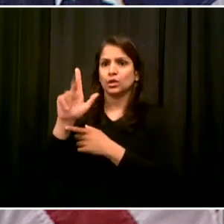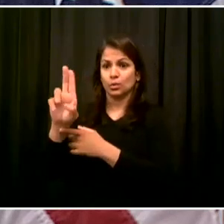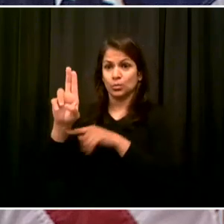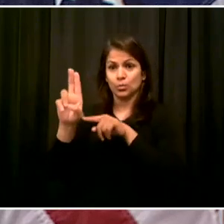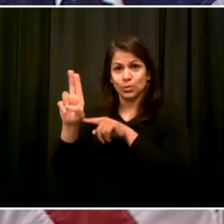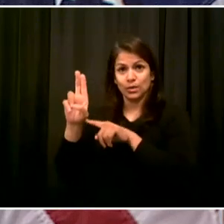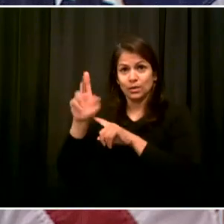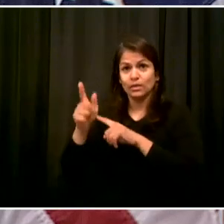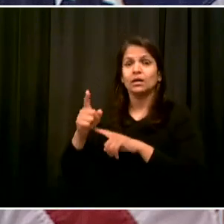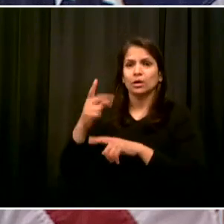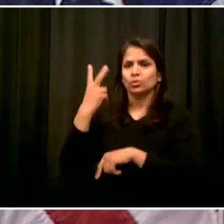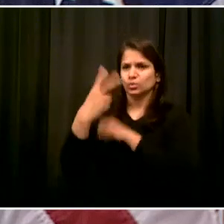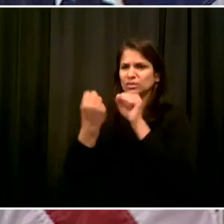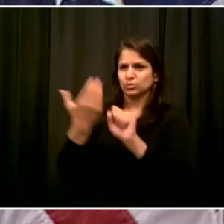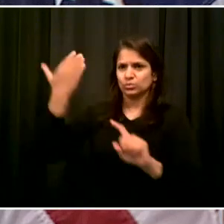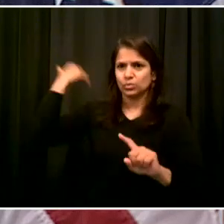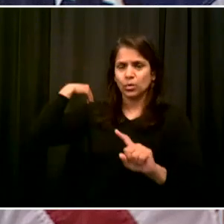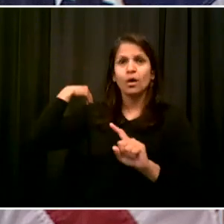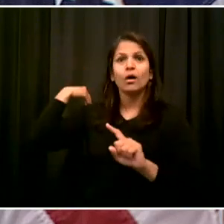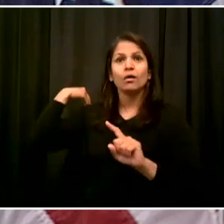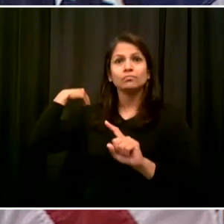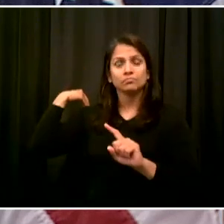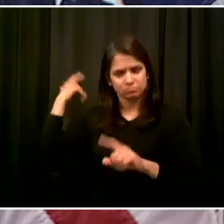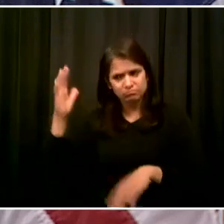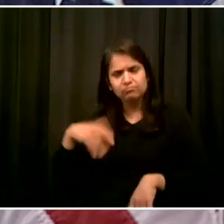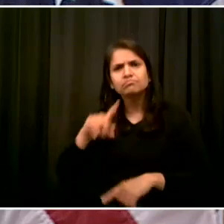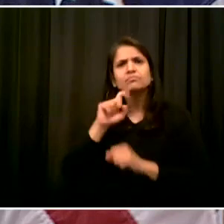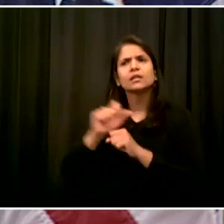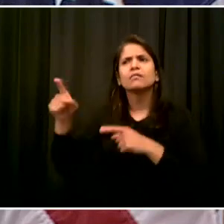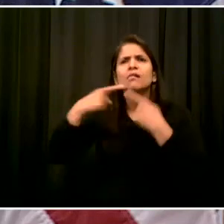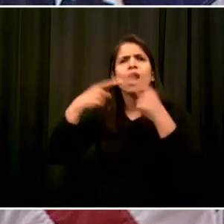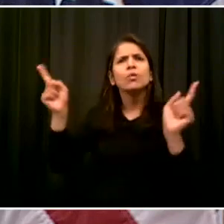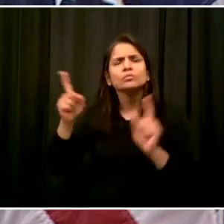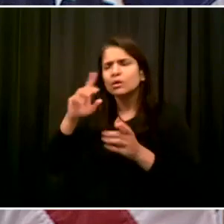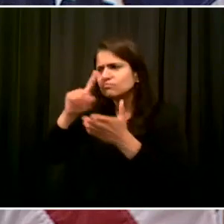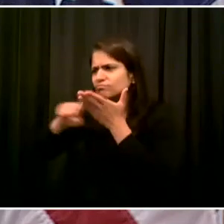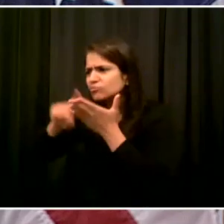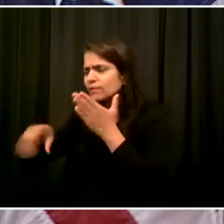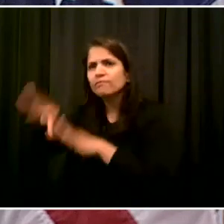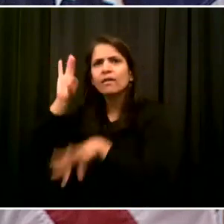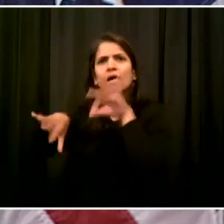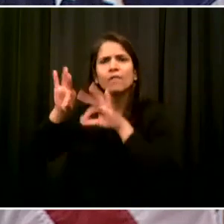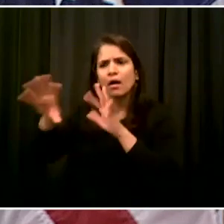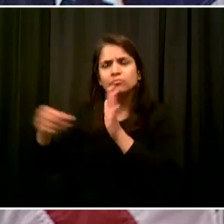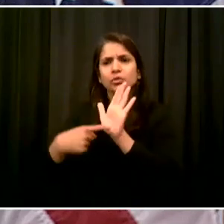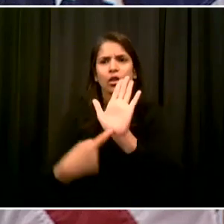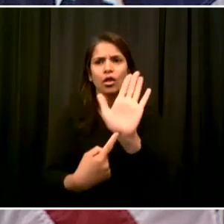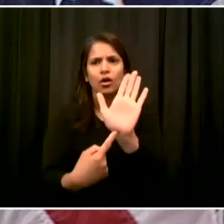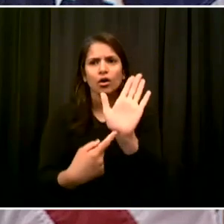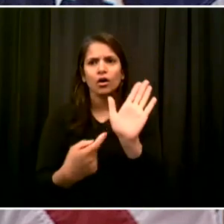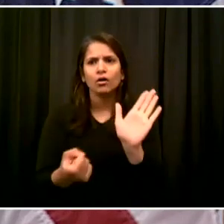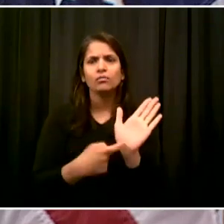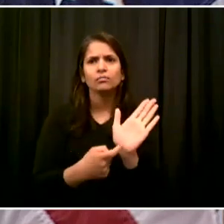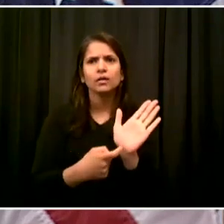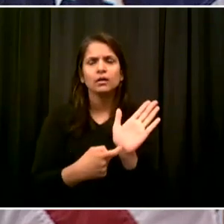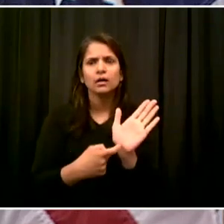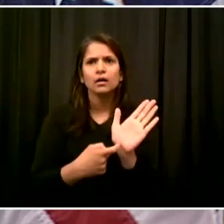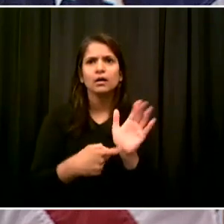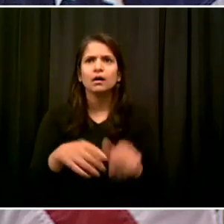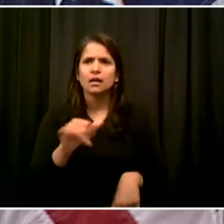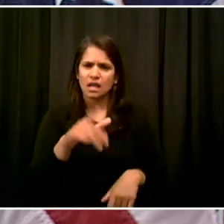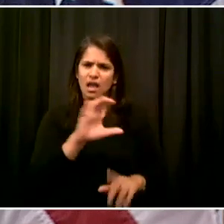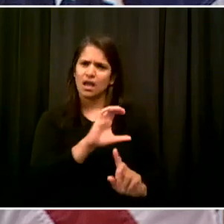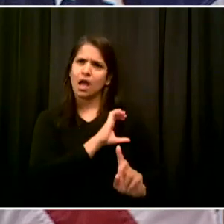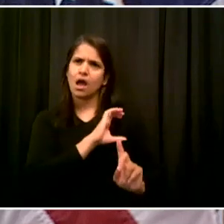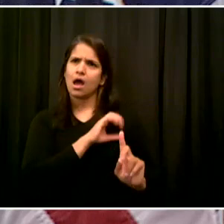called constant police interference and over-surveillance, using things like giant watchtowers and high-tech equipment